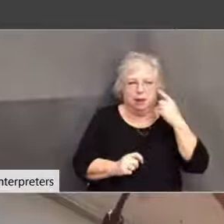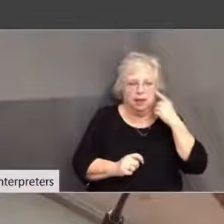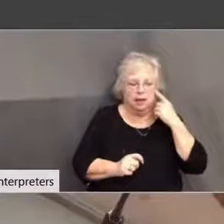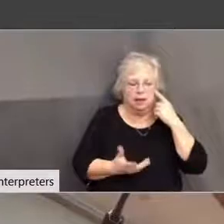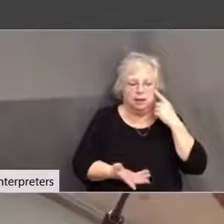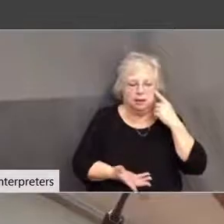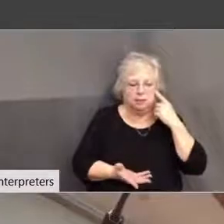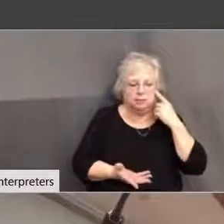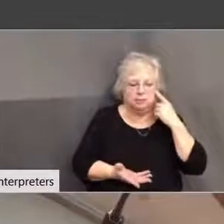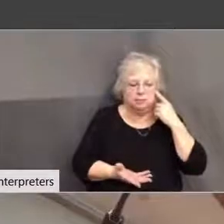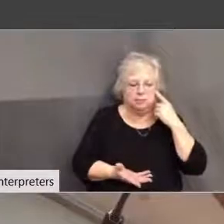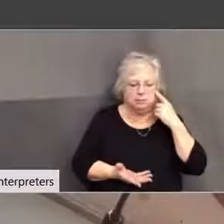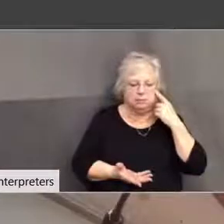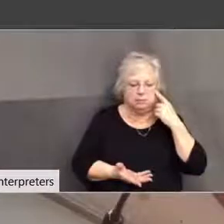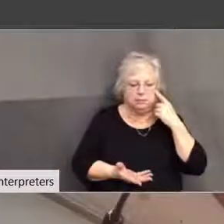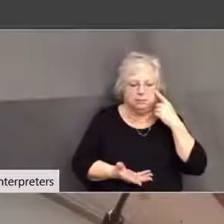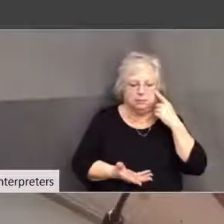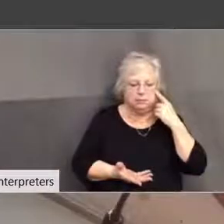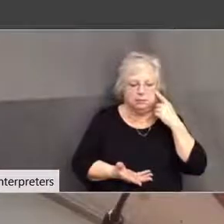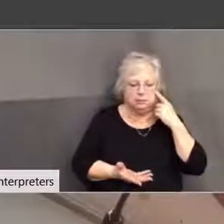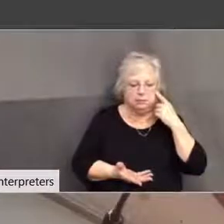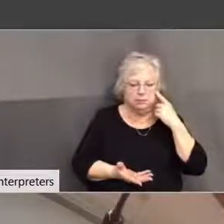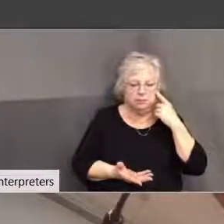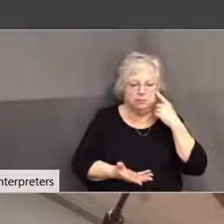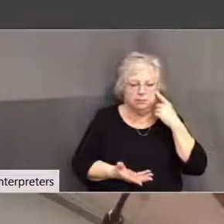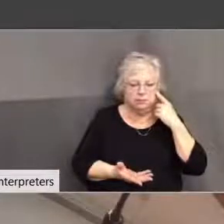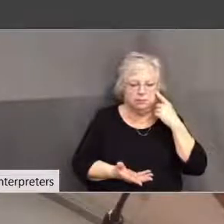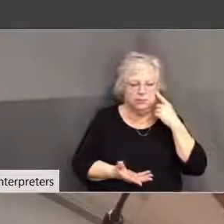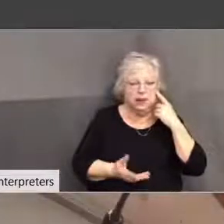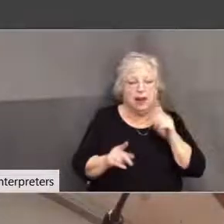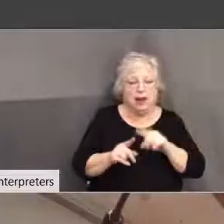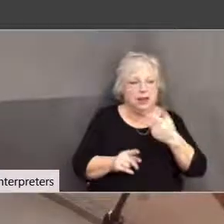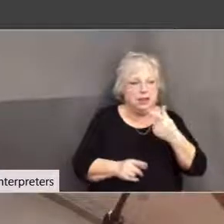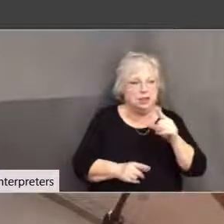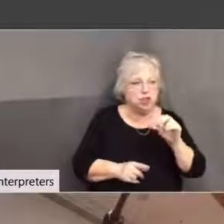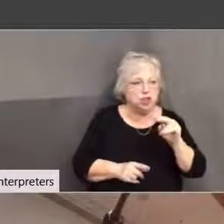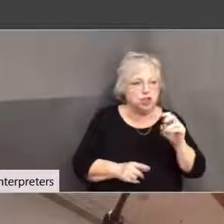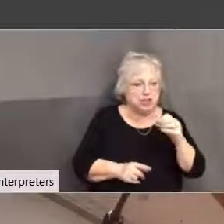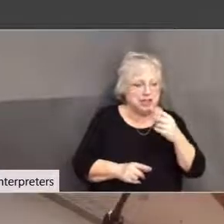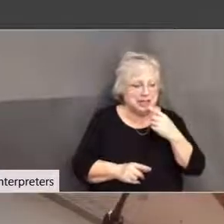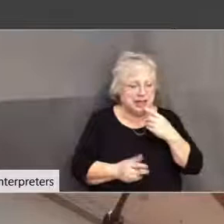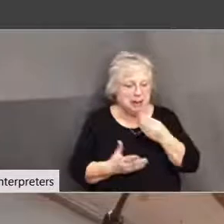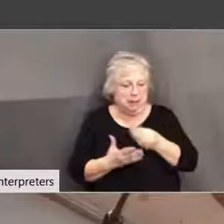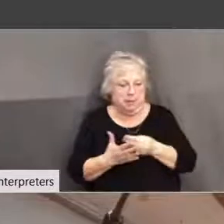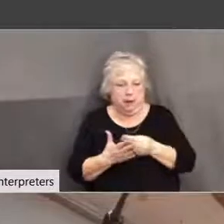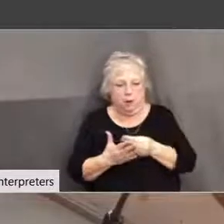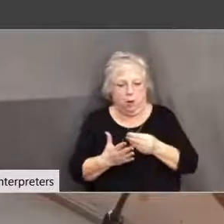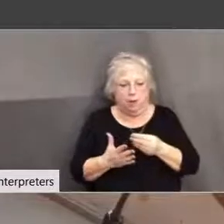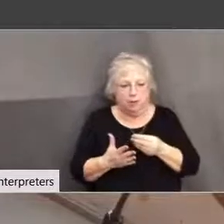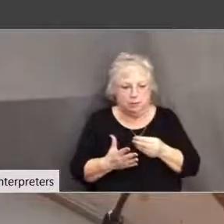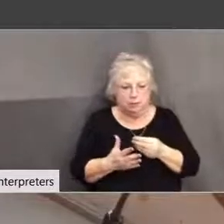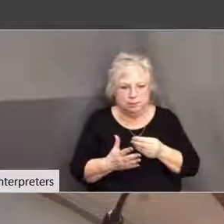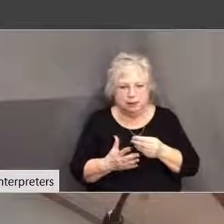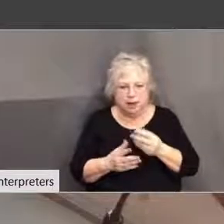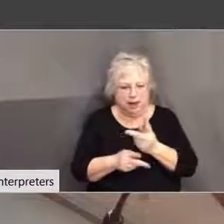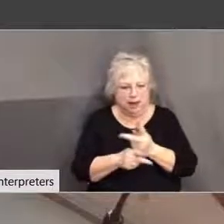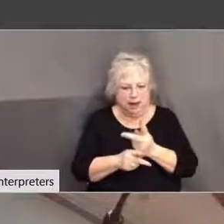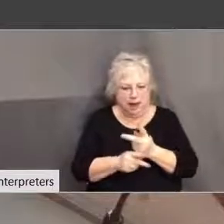as Gene said, money-wise, if you look at just pure calculations of money, it makes sense to take the $1